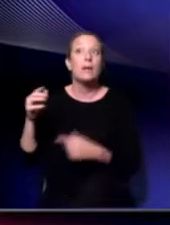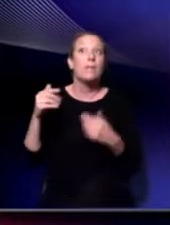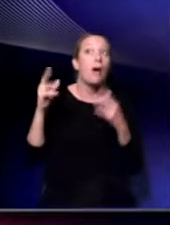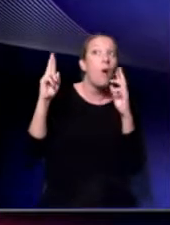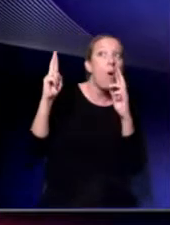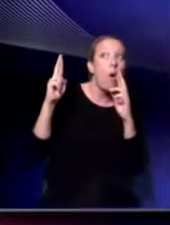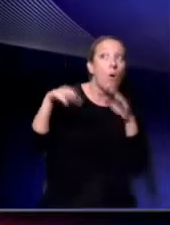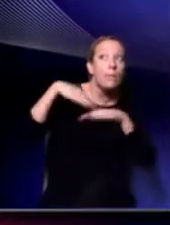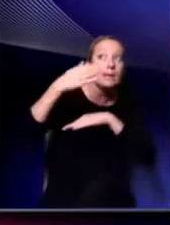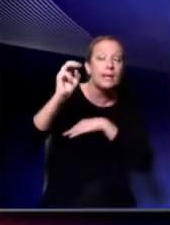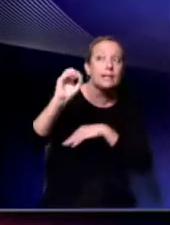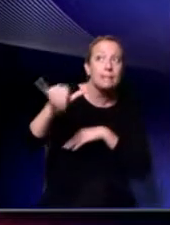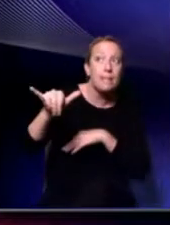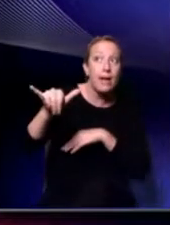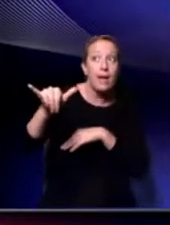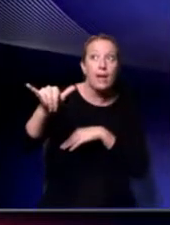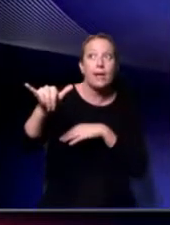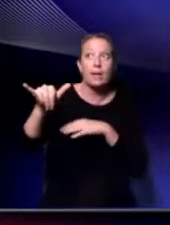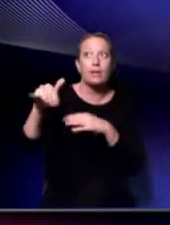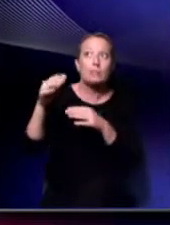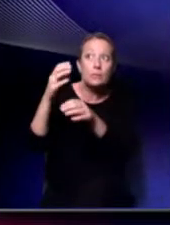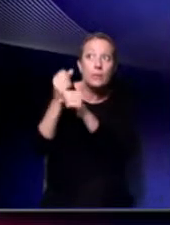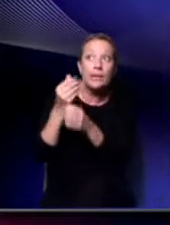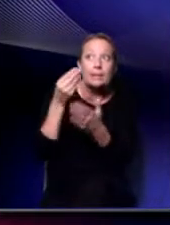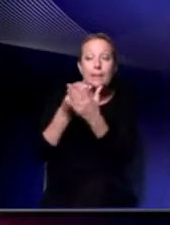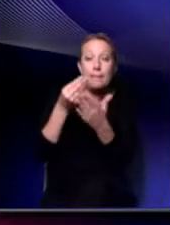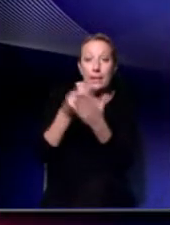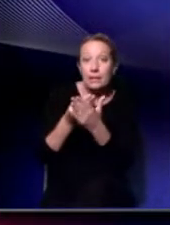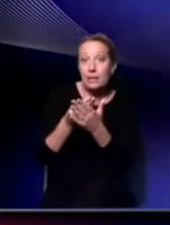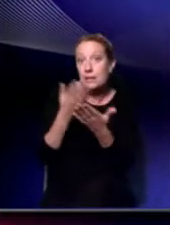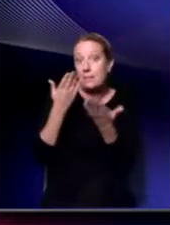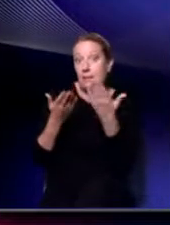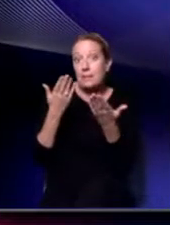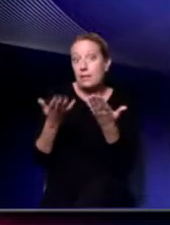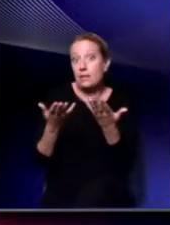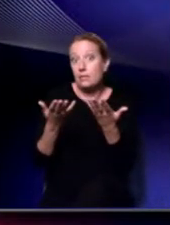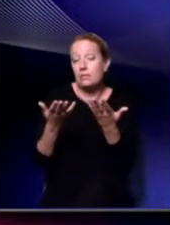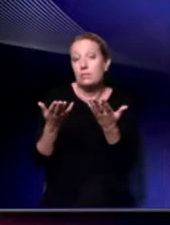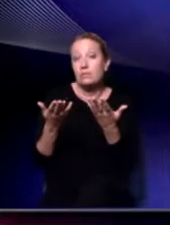next May, so we don't have to make those cuts in other programs.